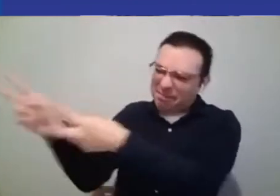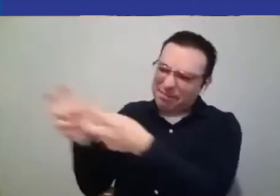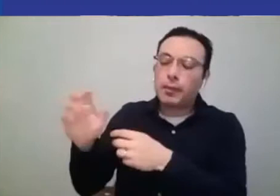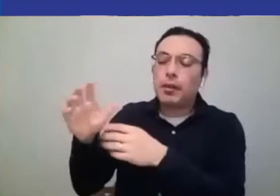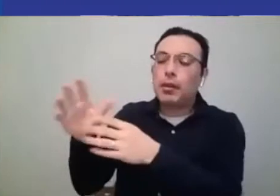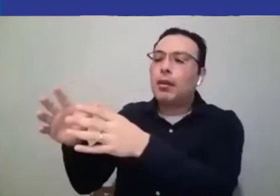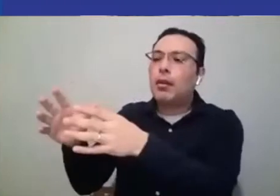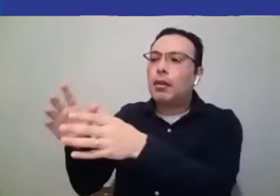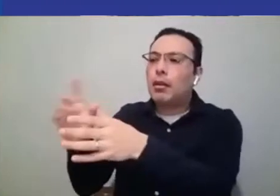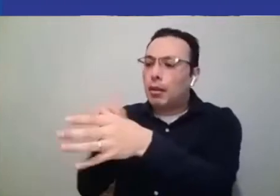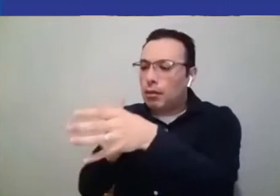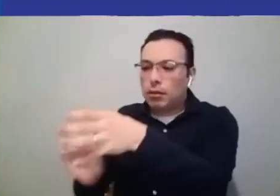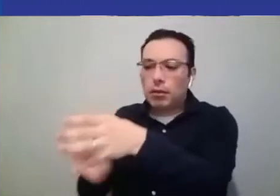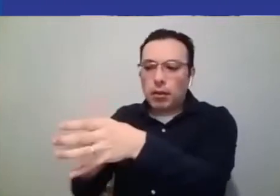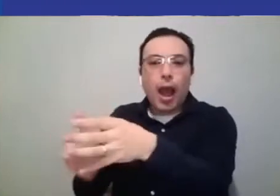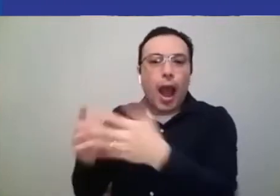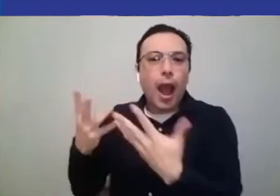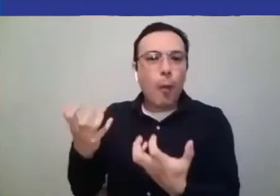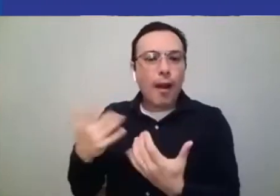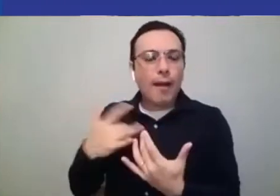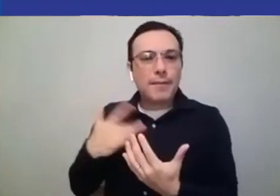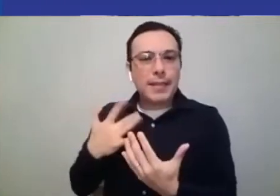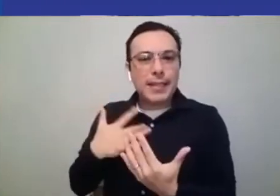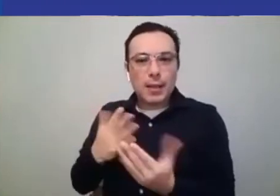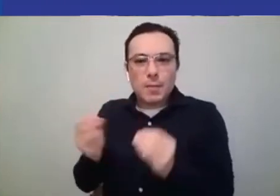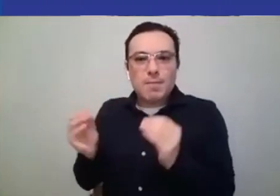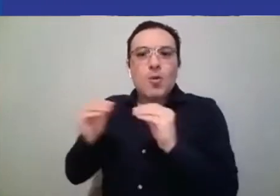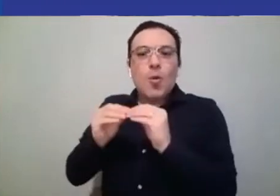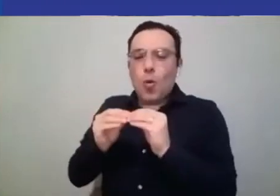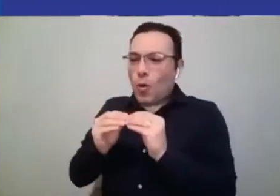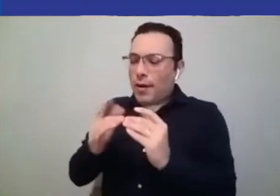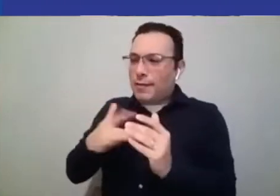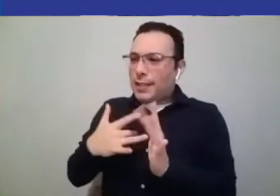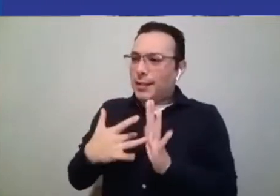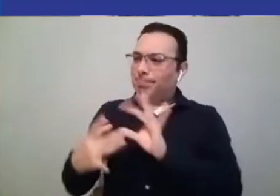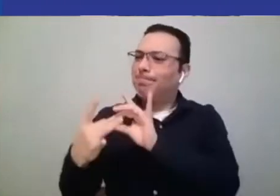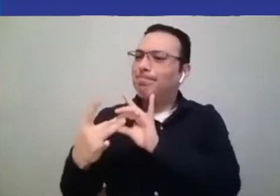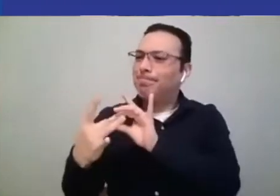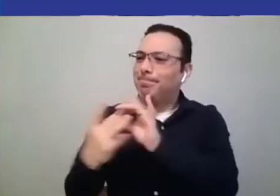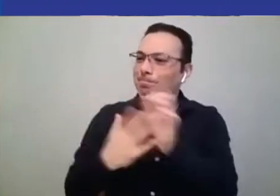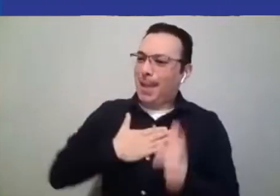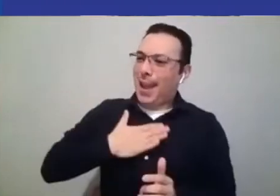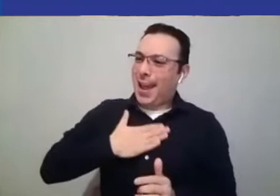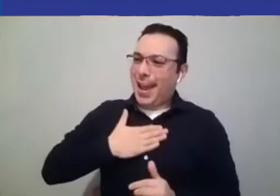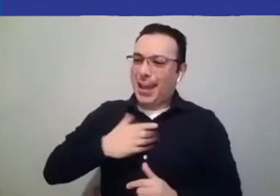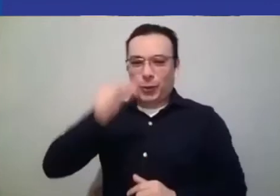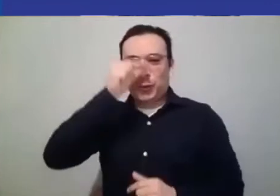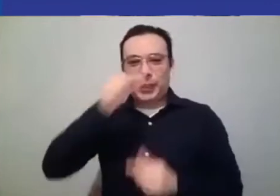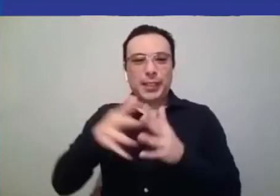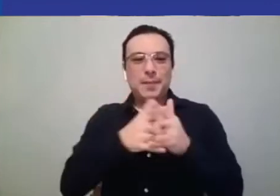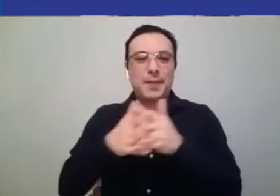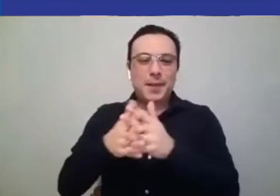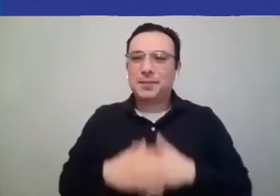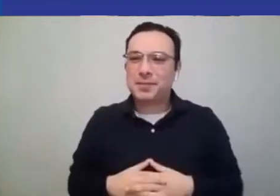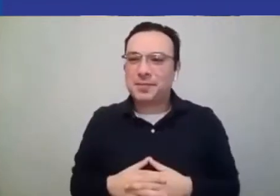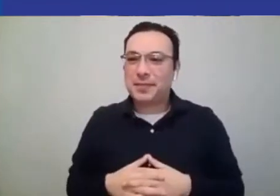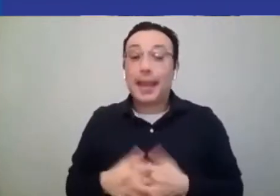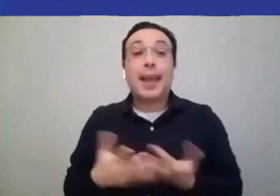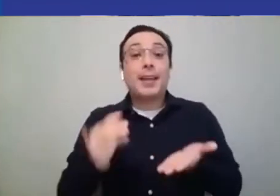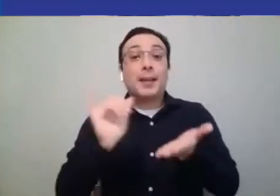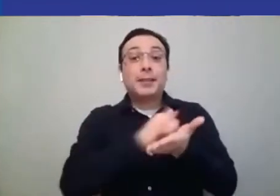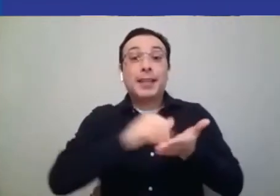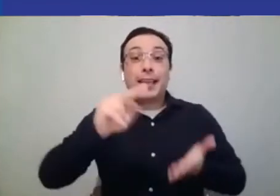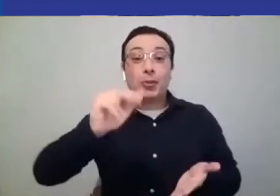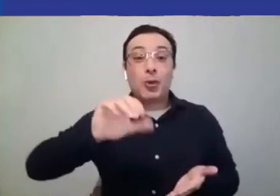of belonging, and probably it was always that way. I would go to clubs like as a young adult or